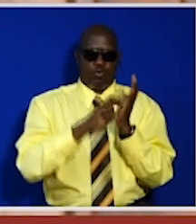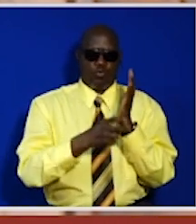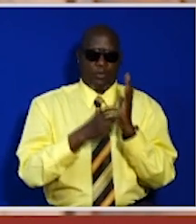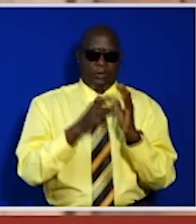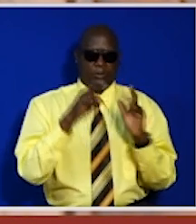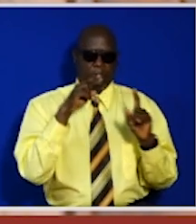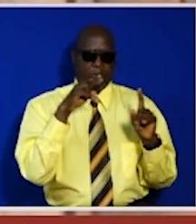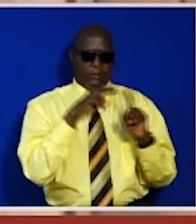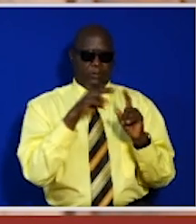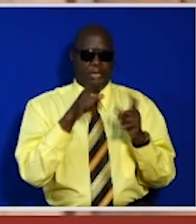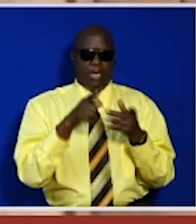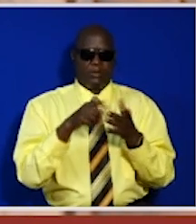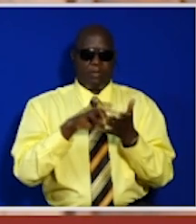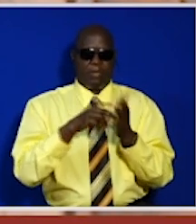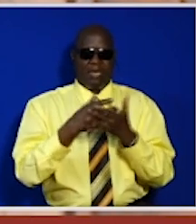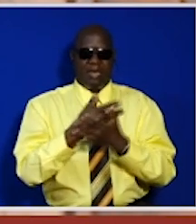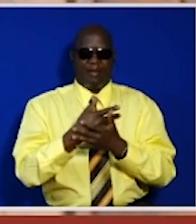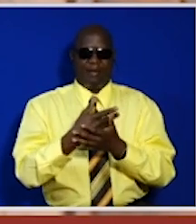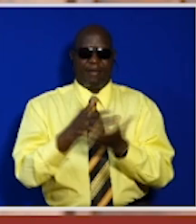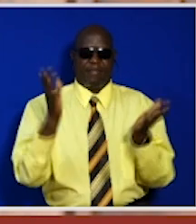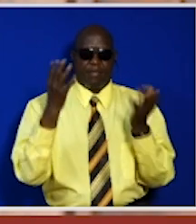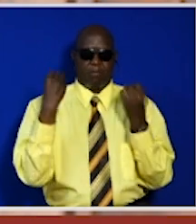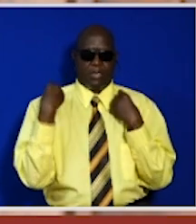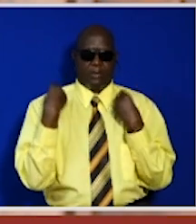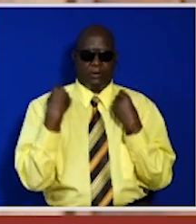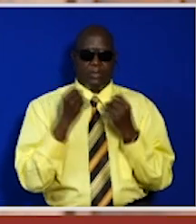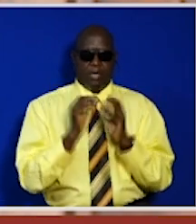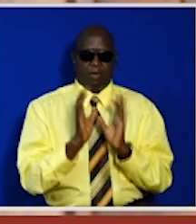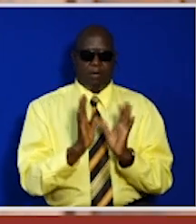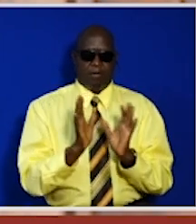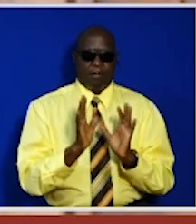as a meaningless ritual.